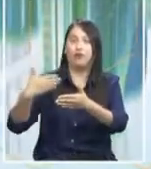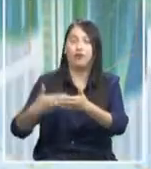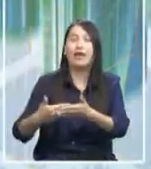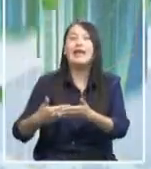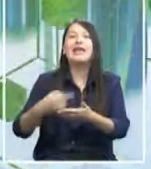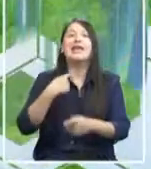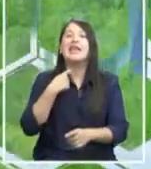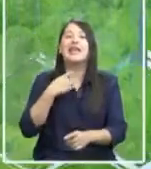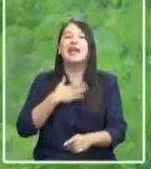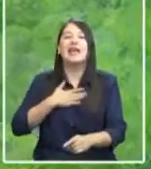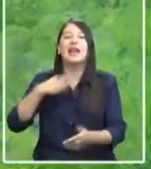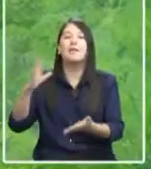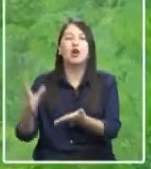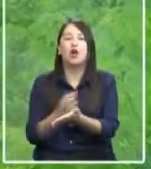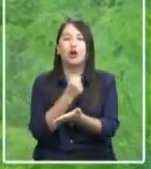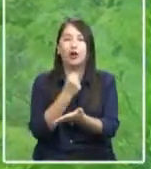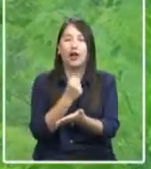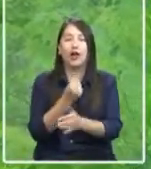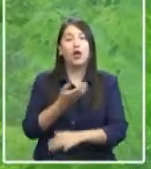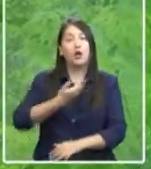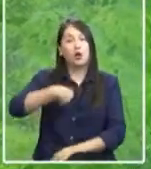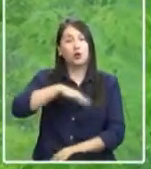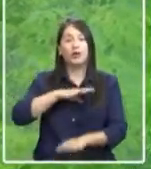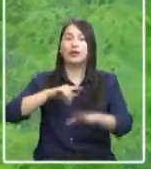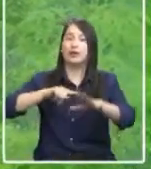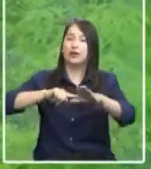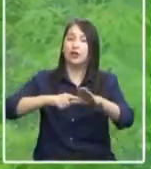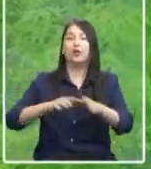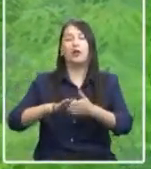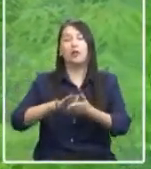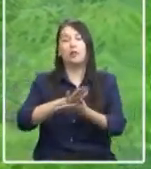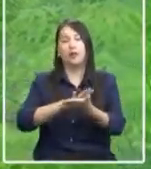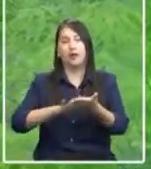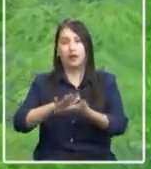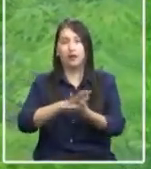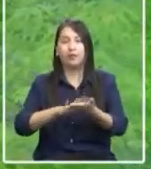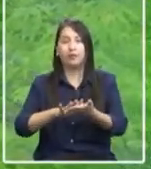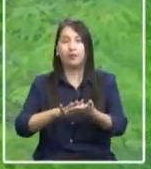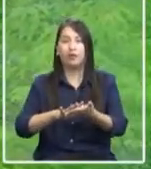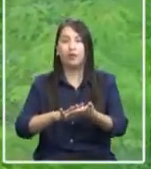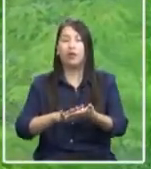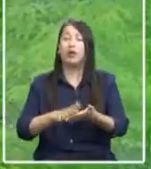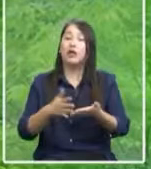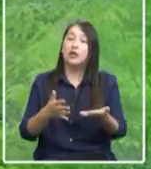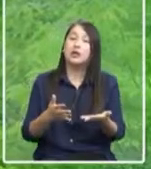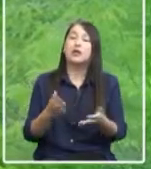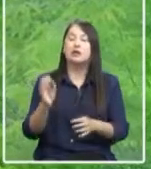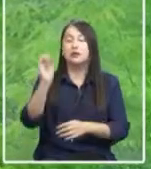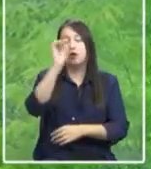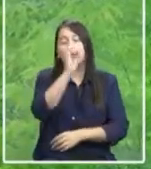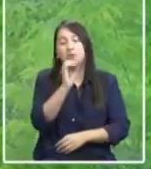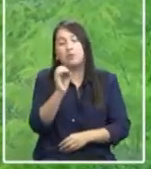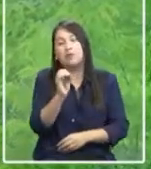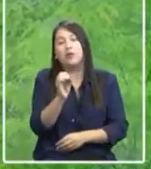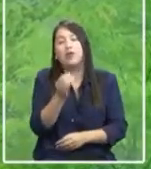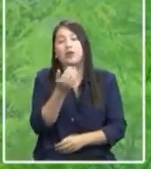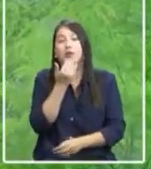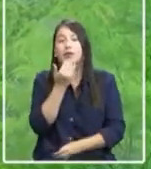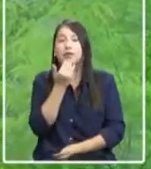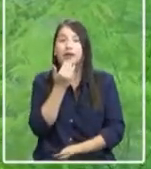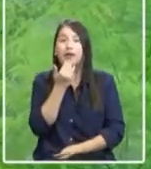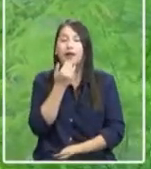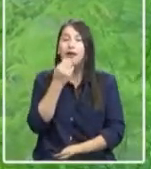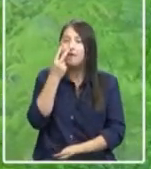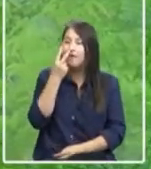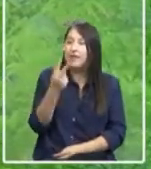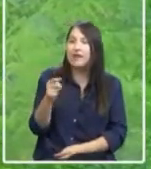prowess. And they suggested that when we look at a looming catastrophe like climate change, that